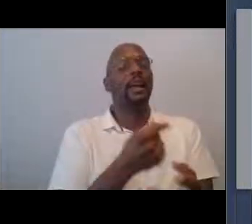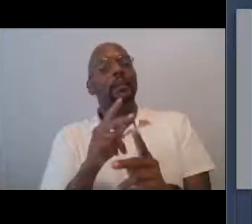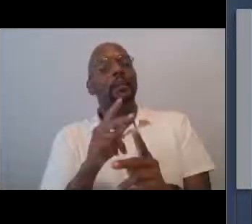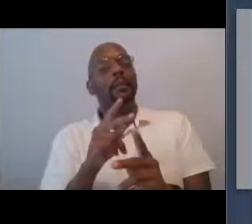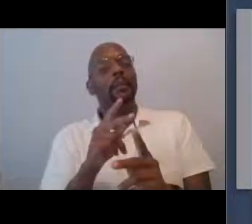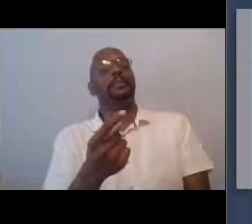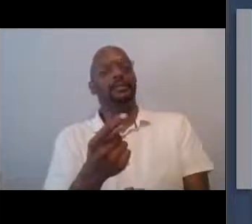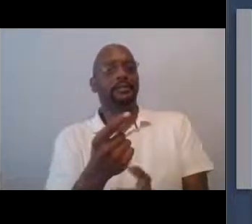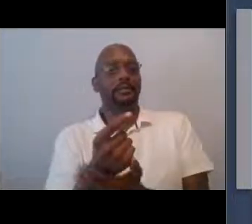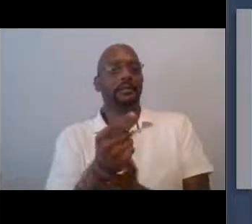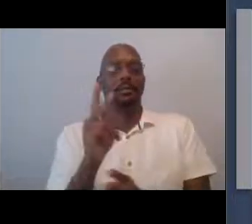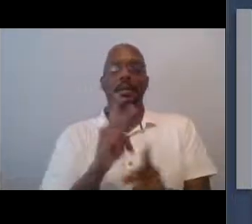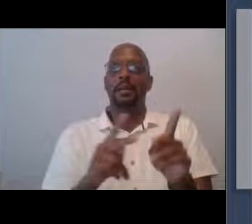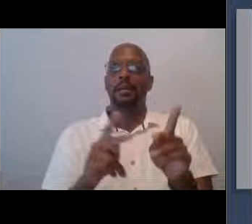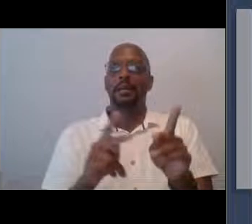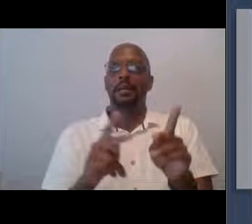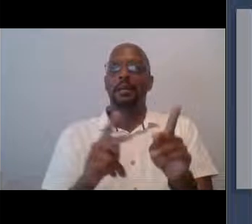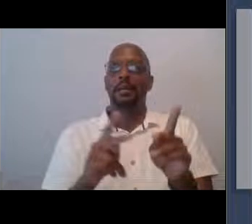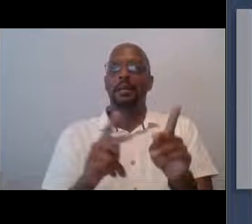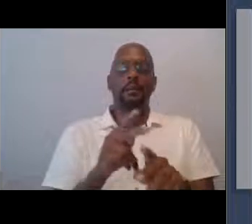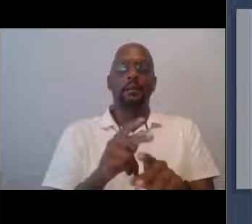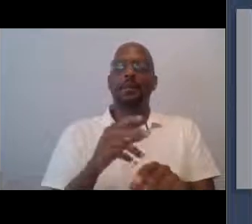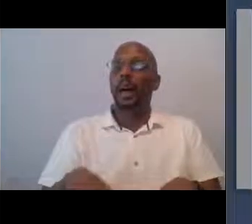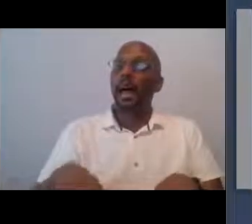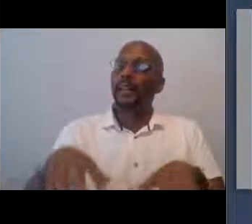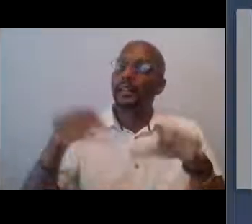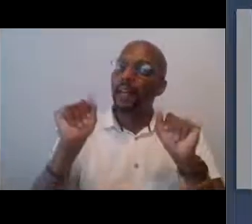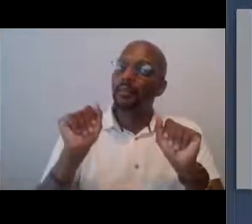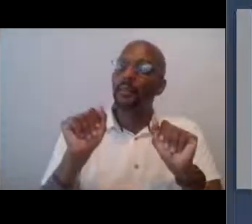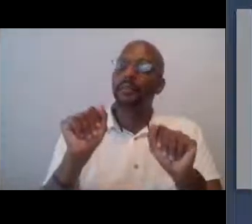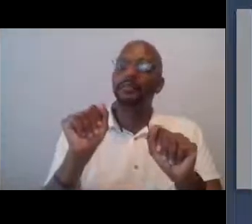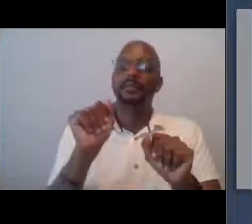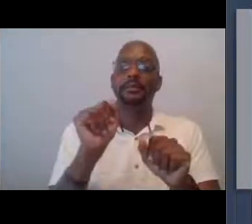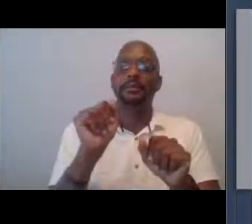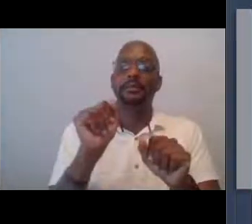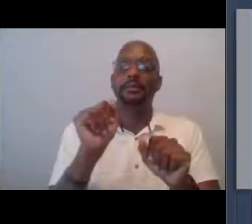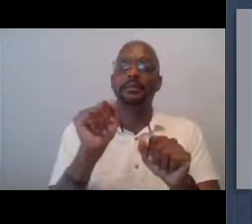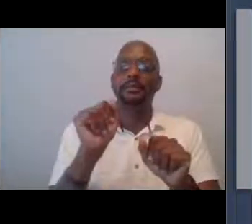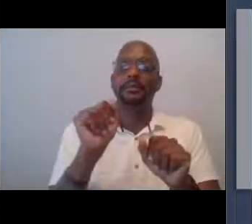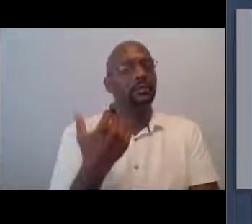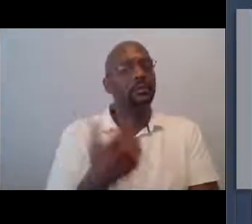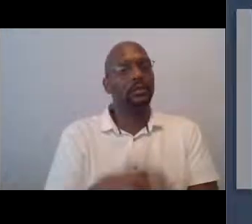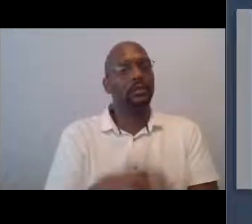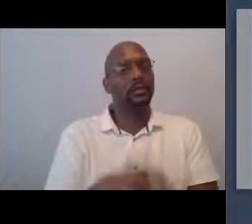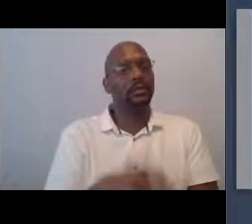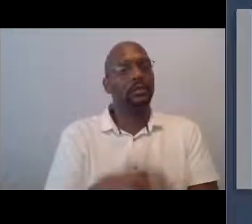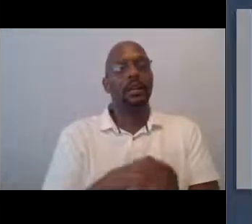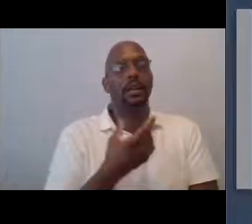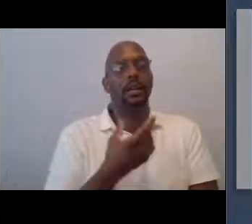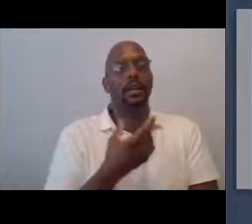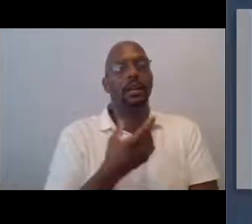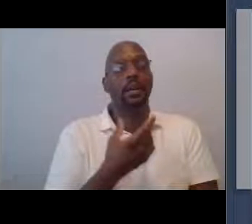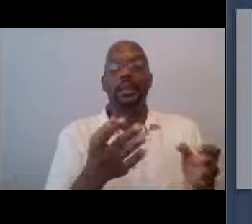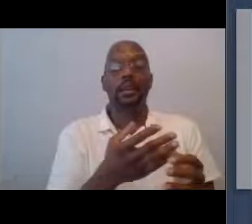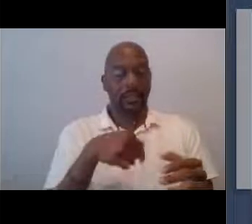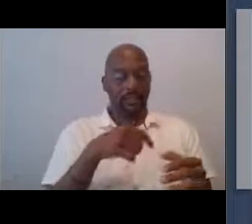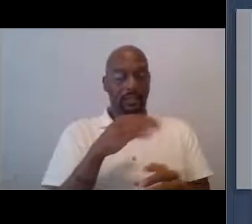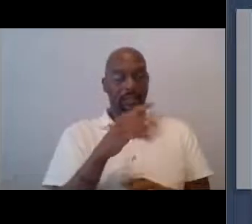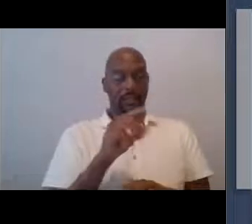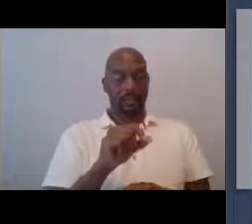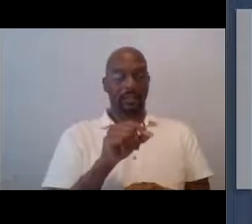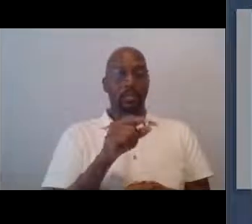who are adopted. And, you know, the fact is that we at CTC take very seriously